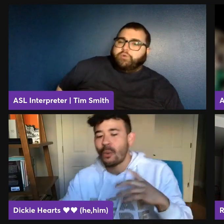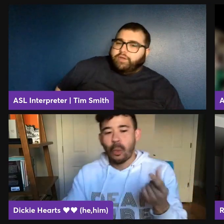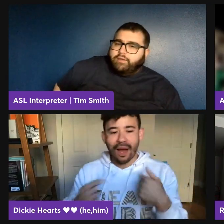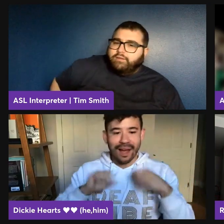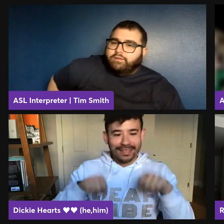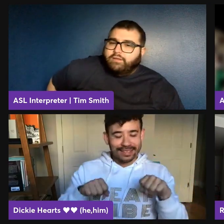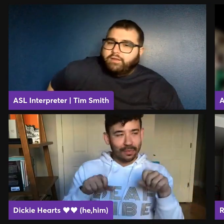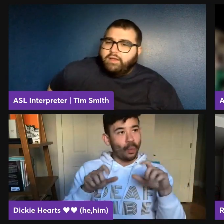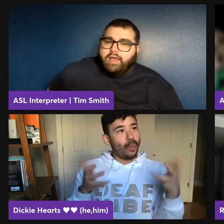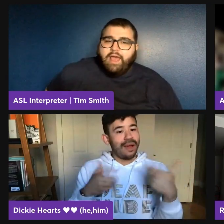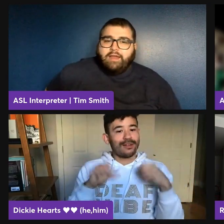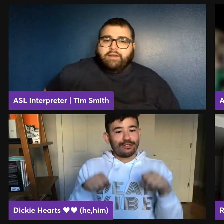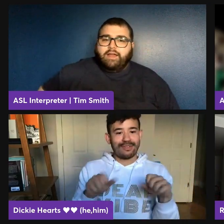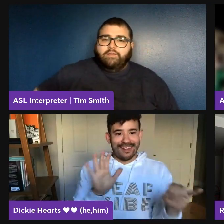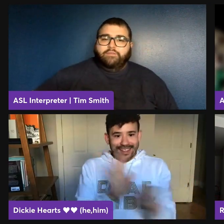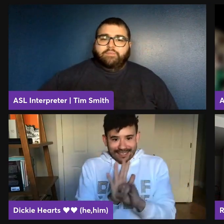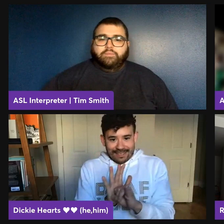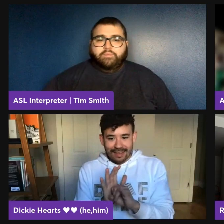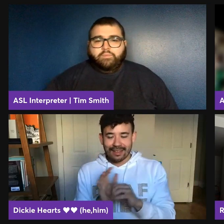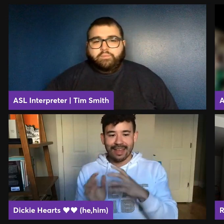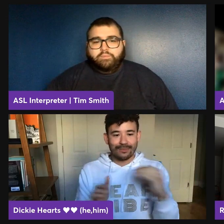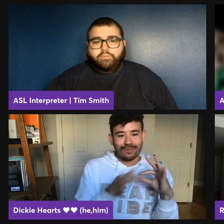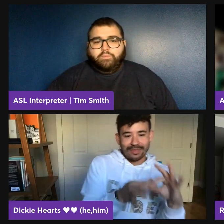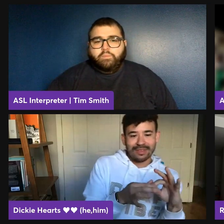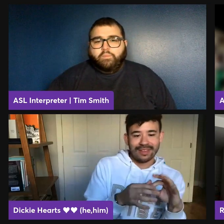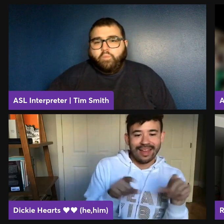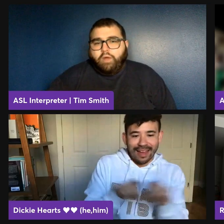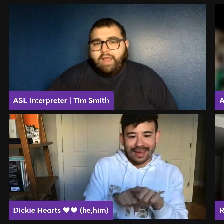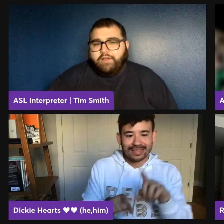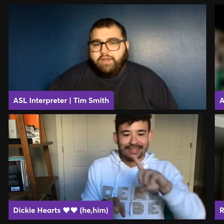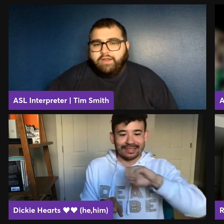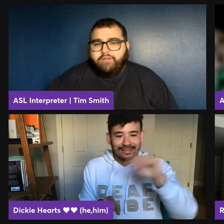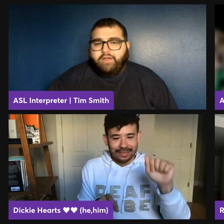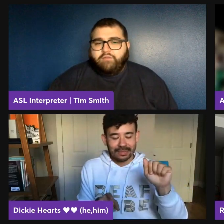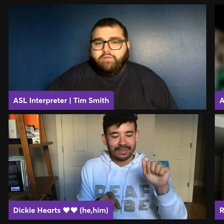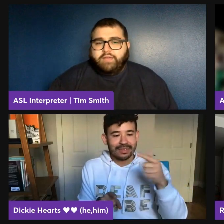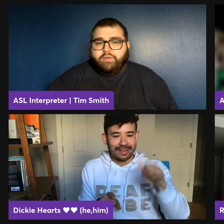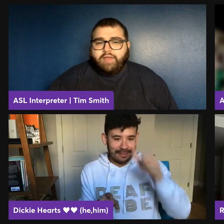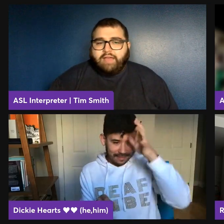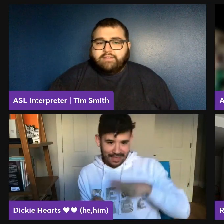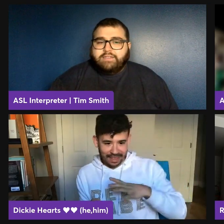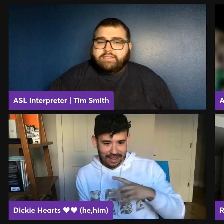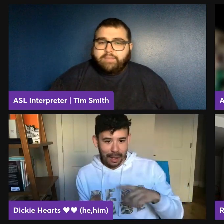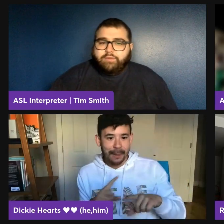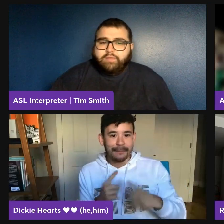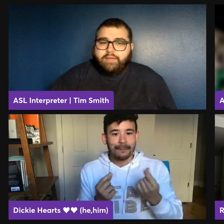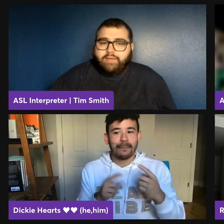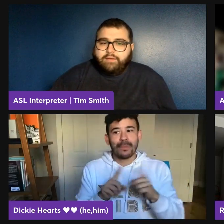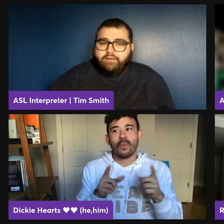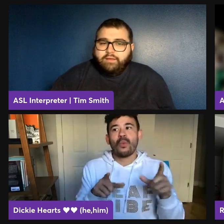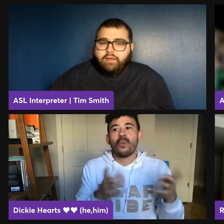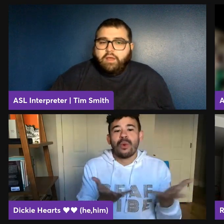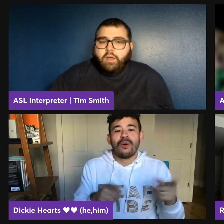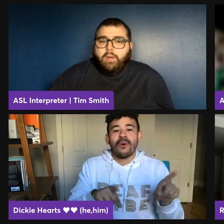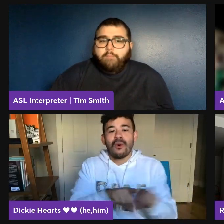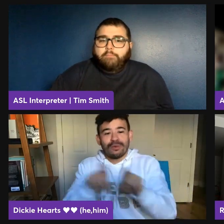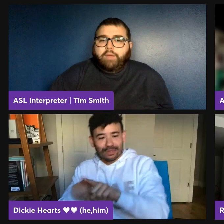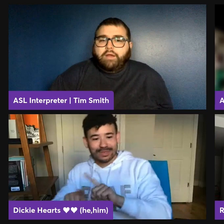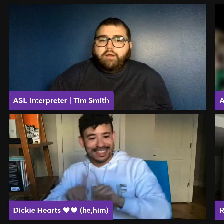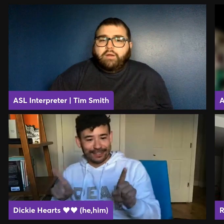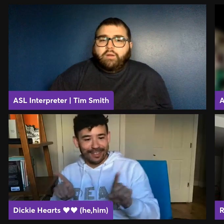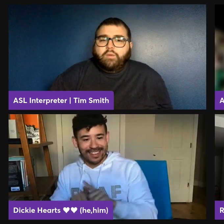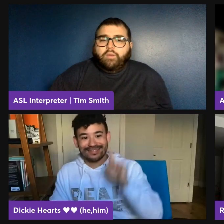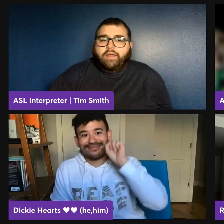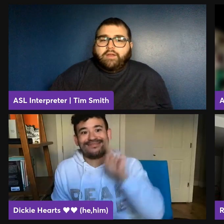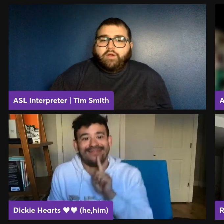my story and kind of what I could identify and relate with as a disabled gay man.